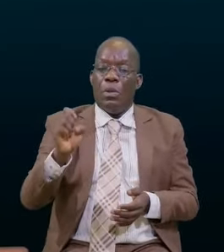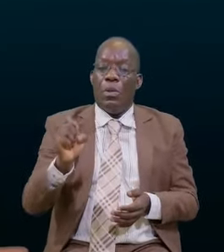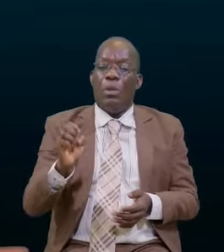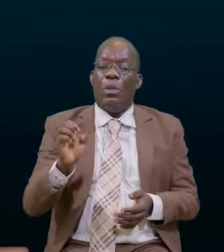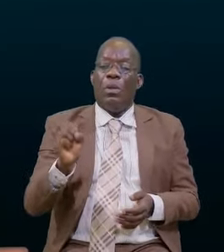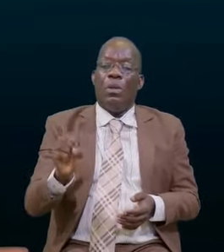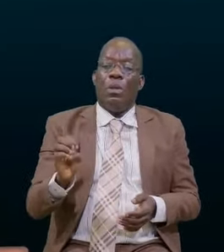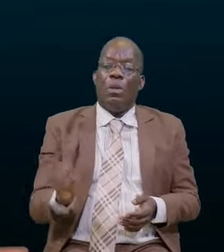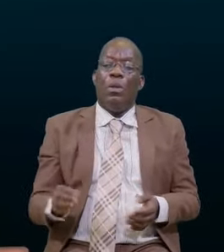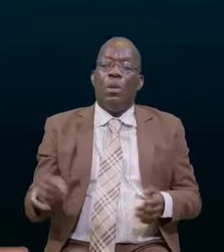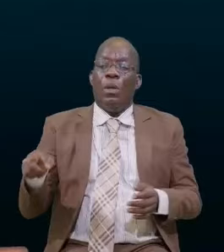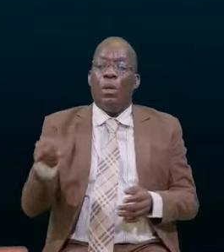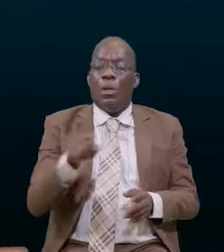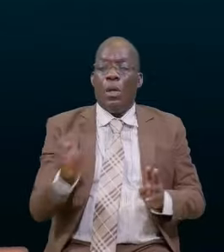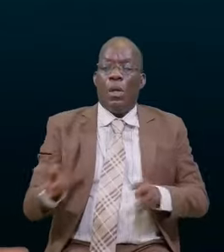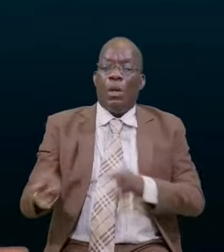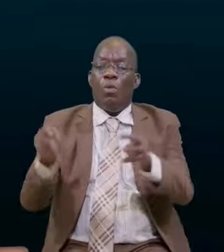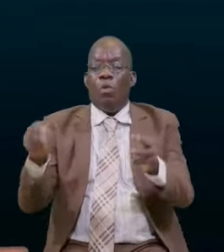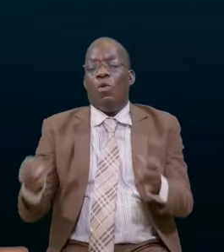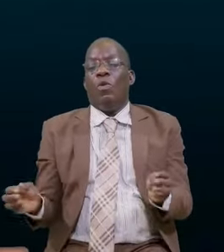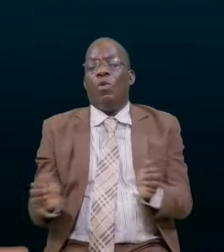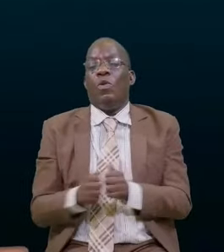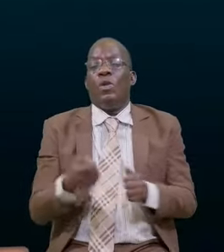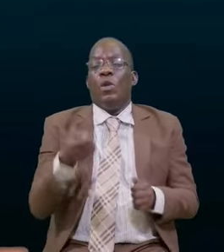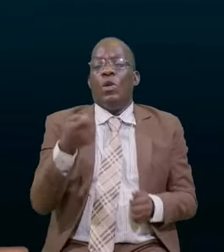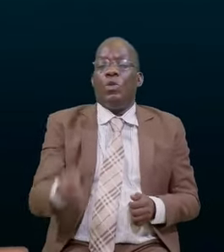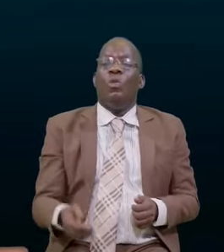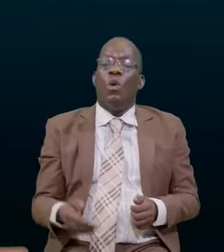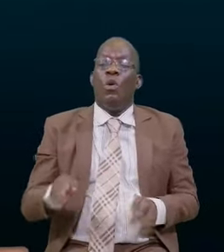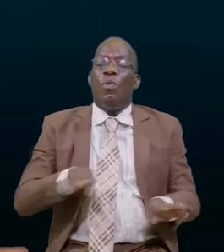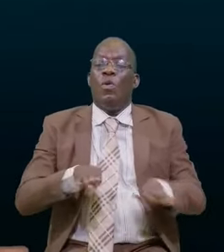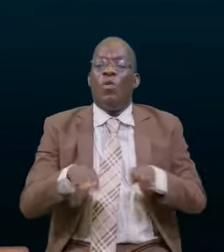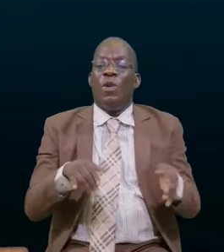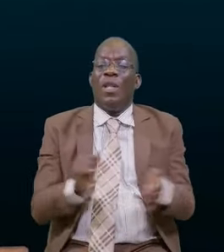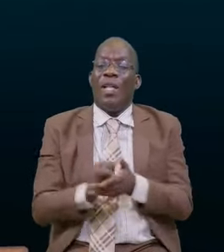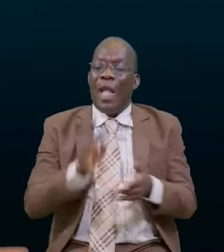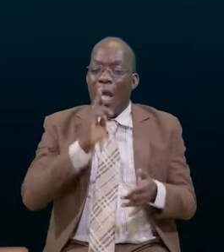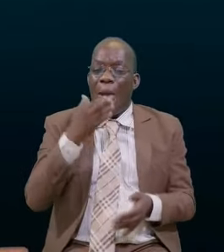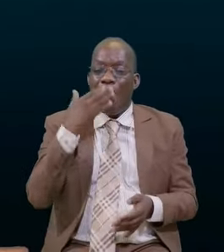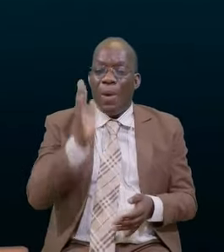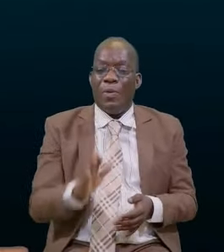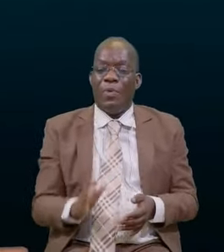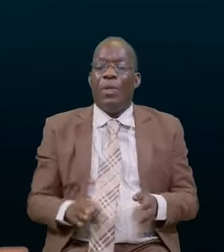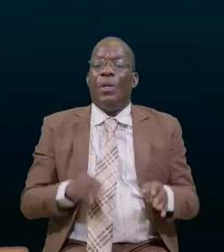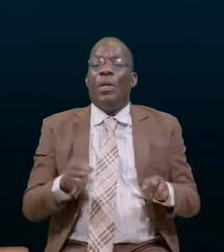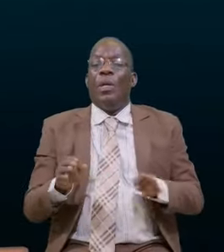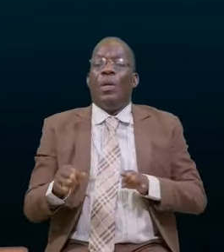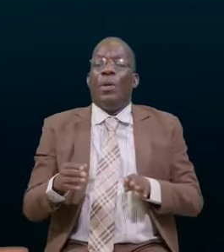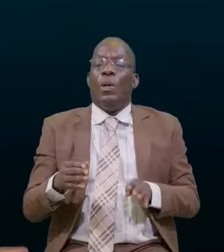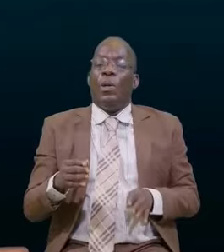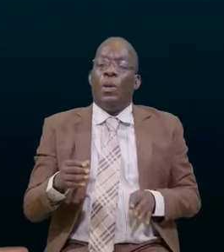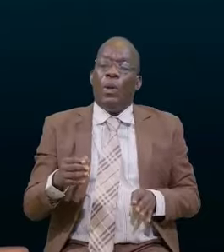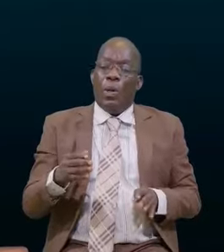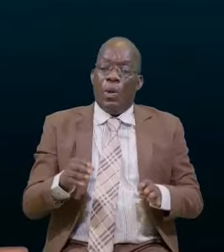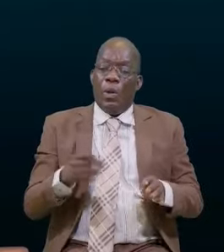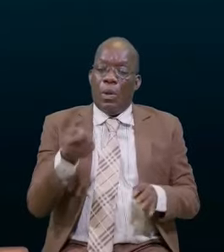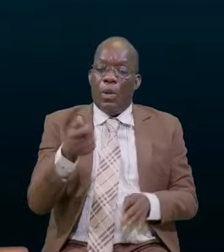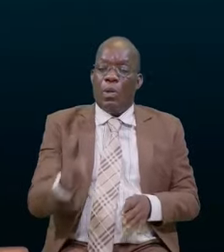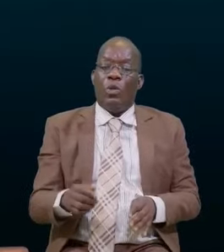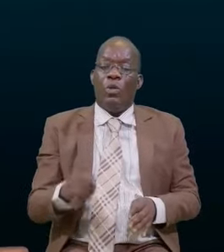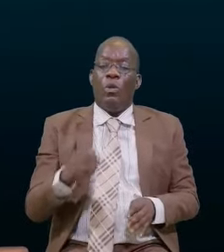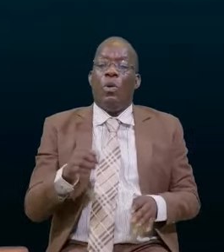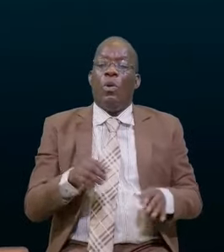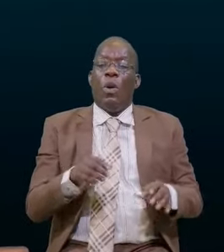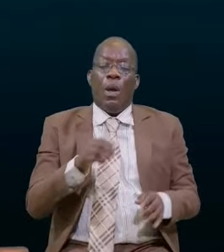little abnormal little behaviors that are negative little actions that are negative that we hinder one